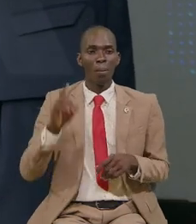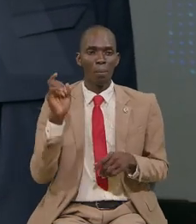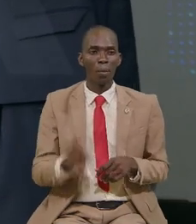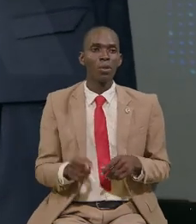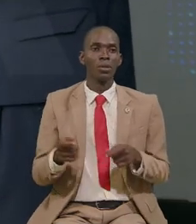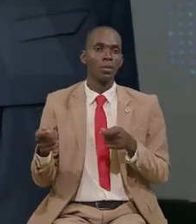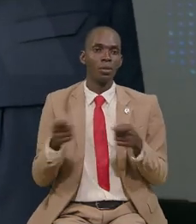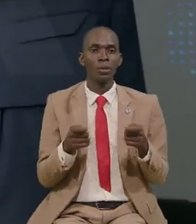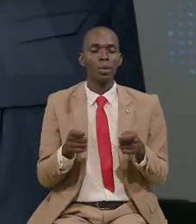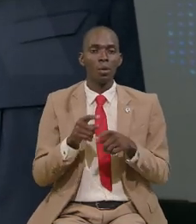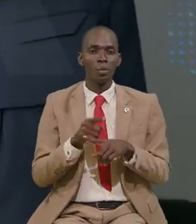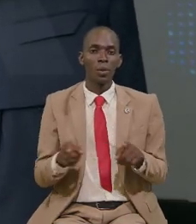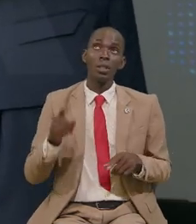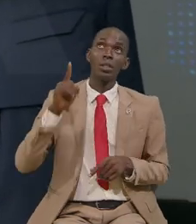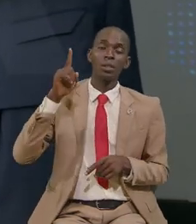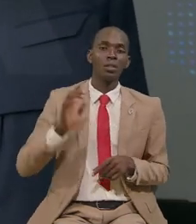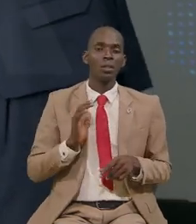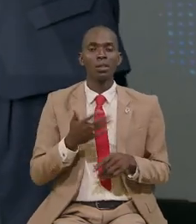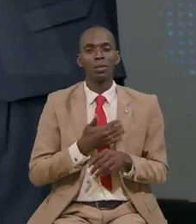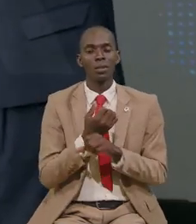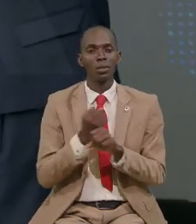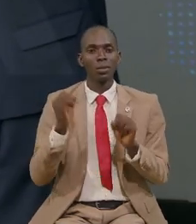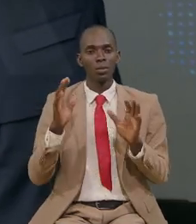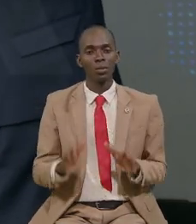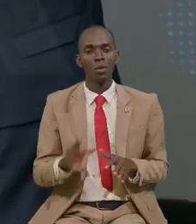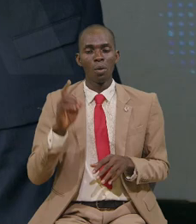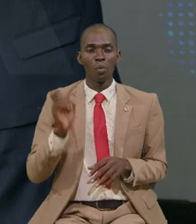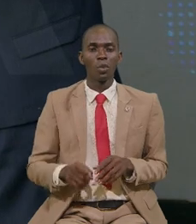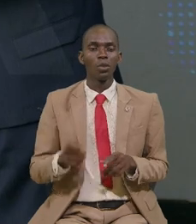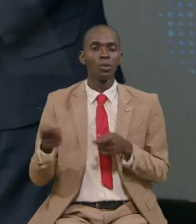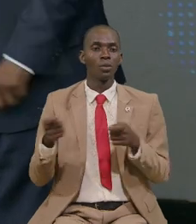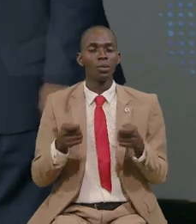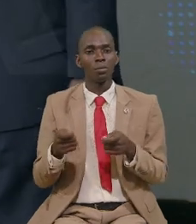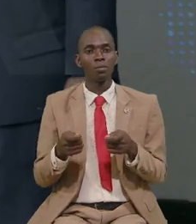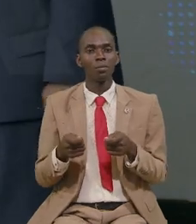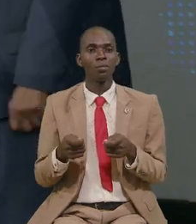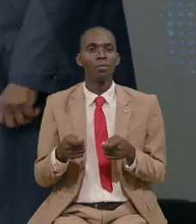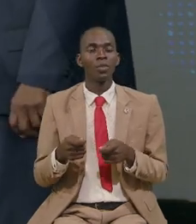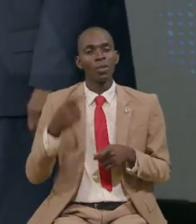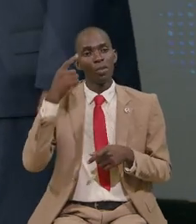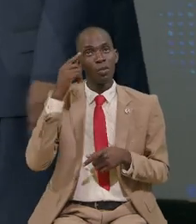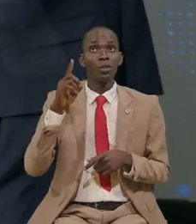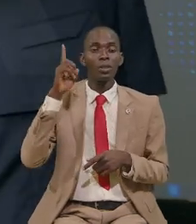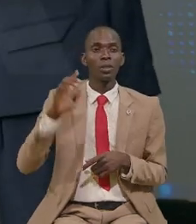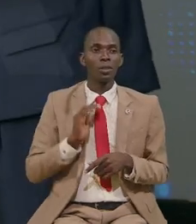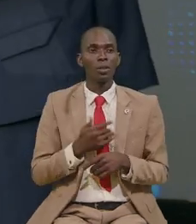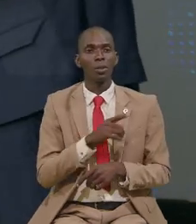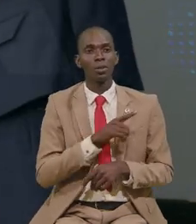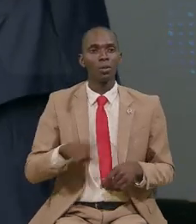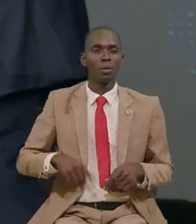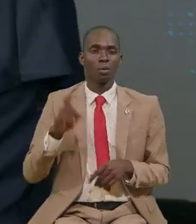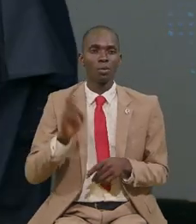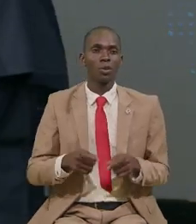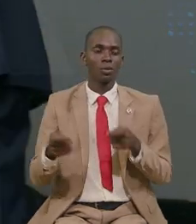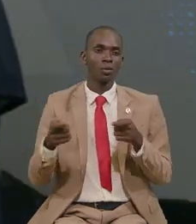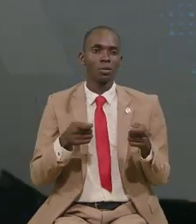he, our Savior, must reign. For he, our Lord, must reign. He